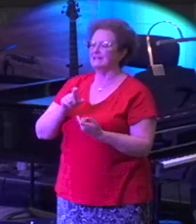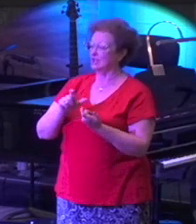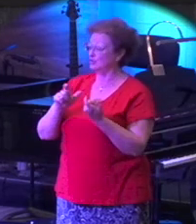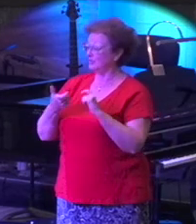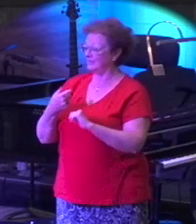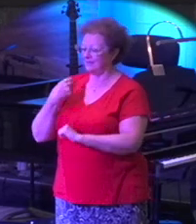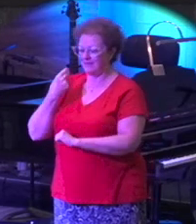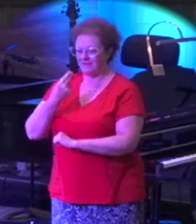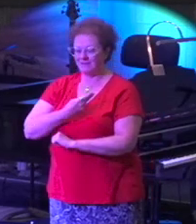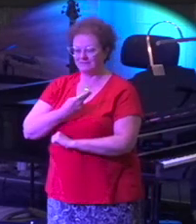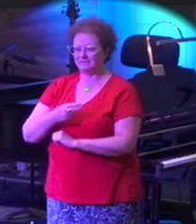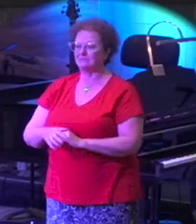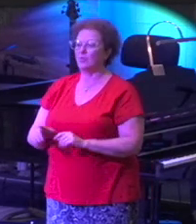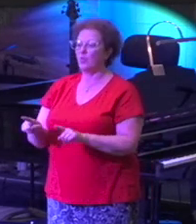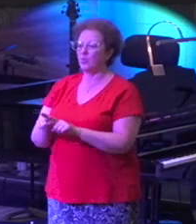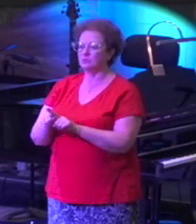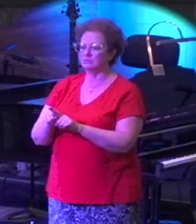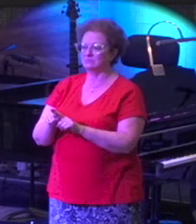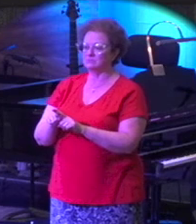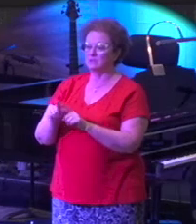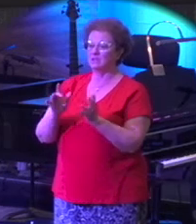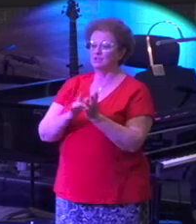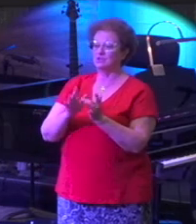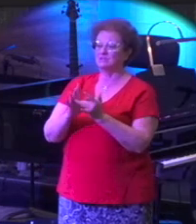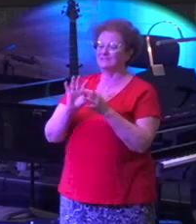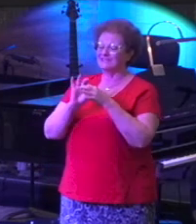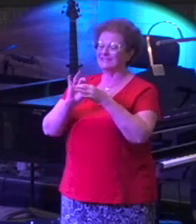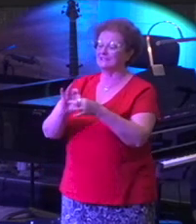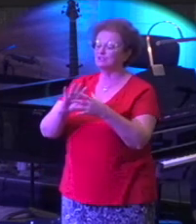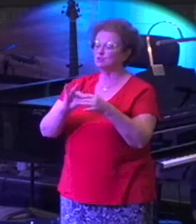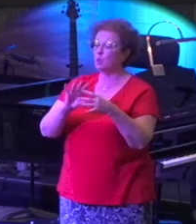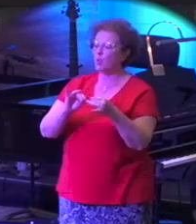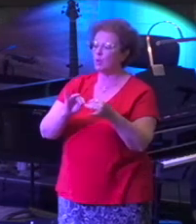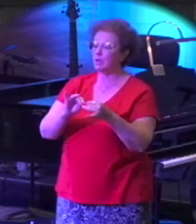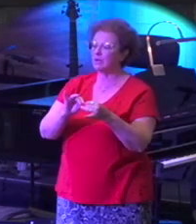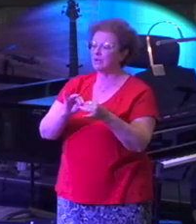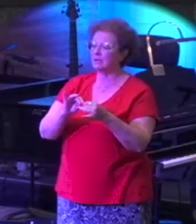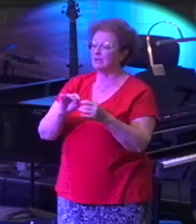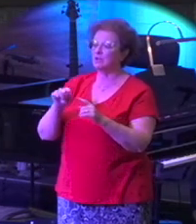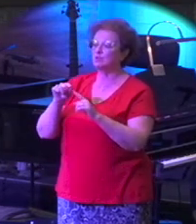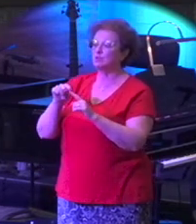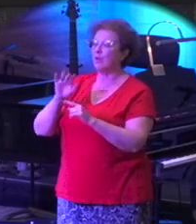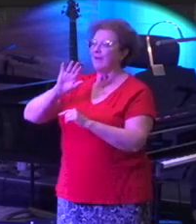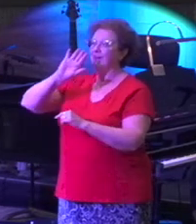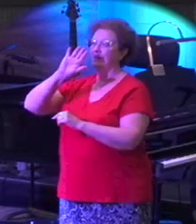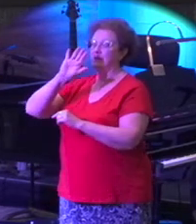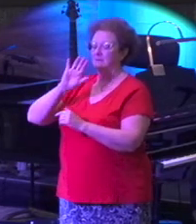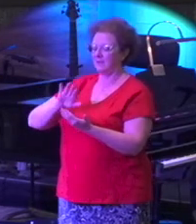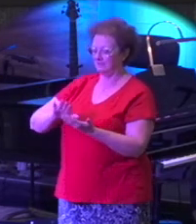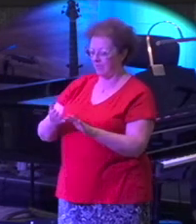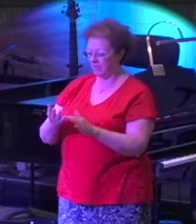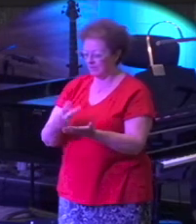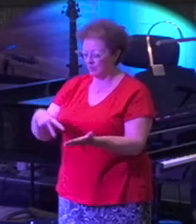you around. Jesus connects the story of Jonah to his own death and resurrection,